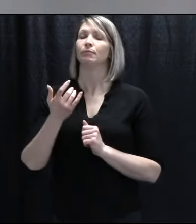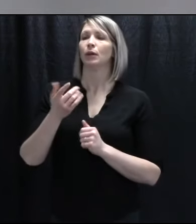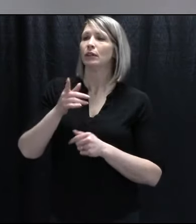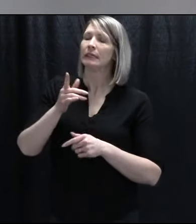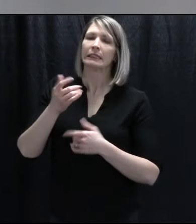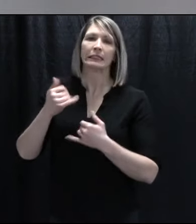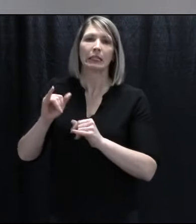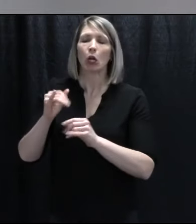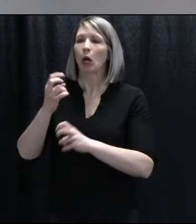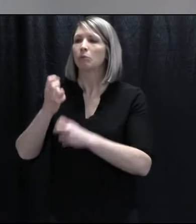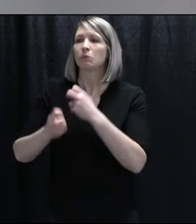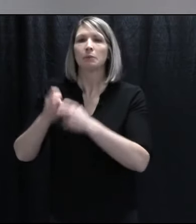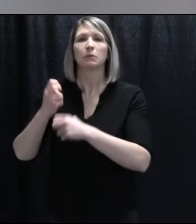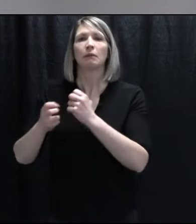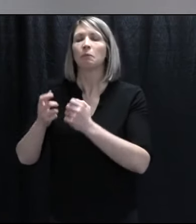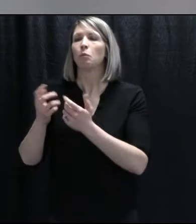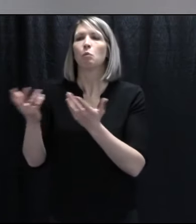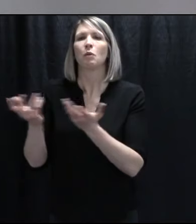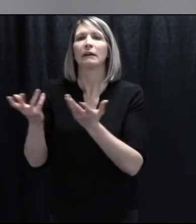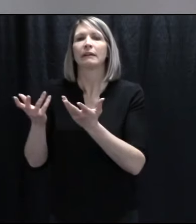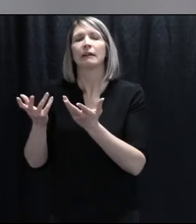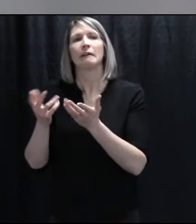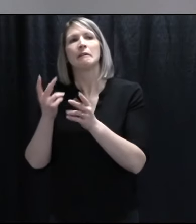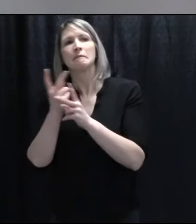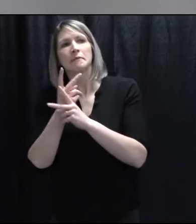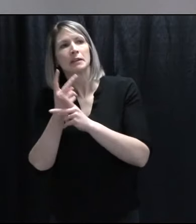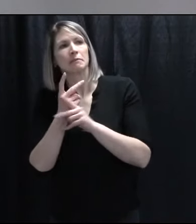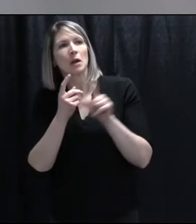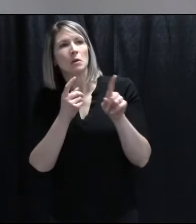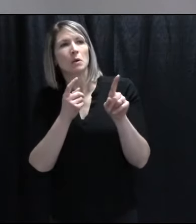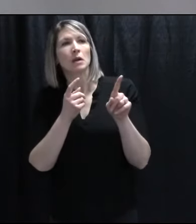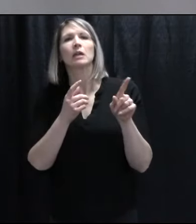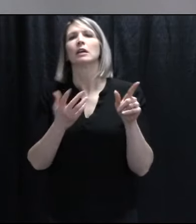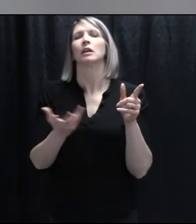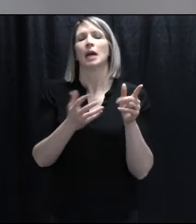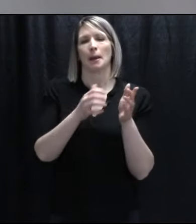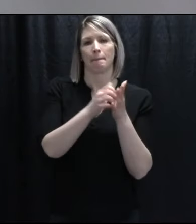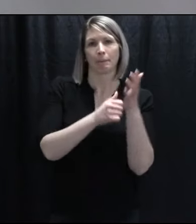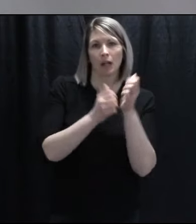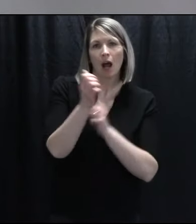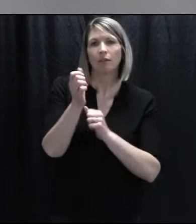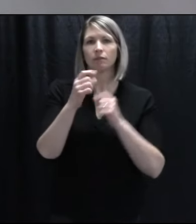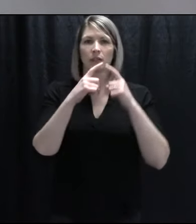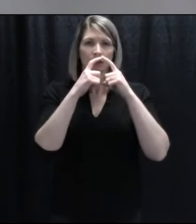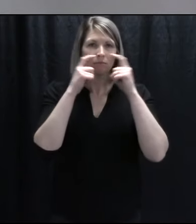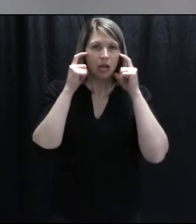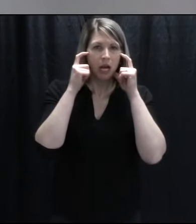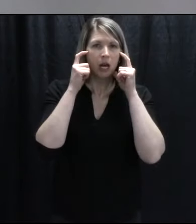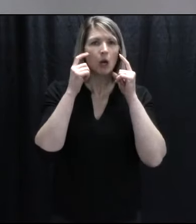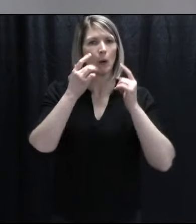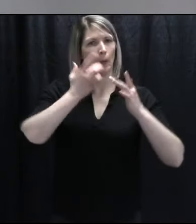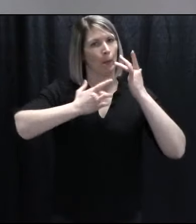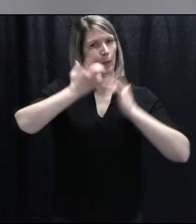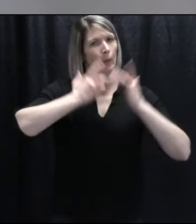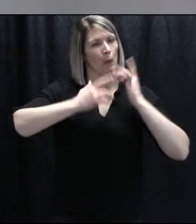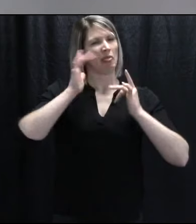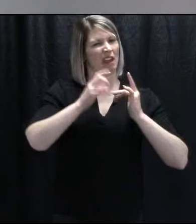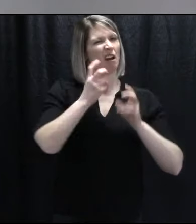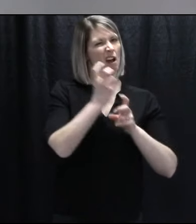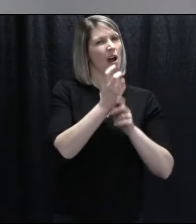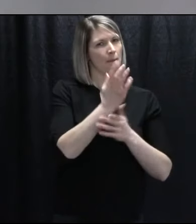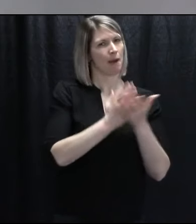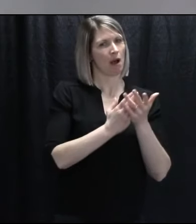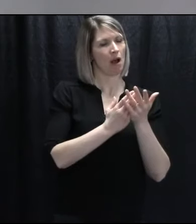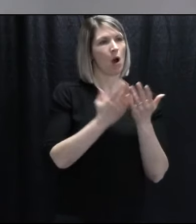sourcing increased amounts of personal protective equipment. That is a national, indeed a global challenge,